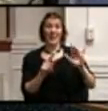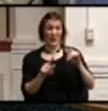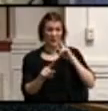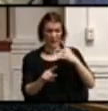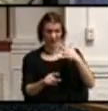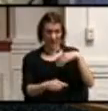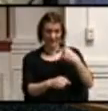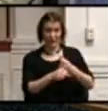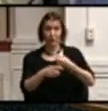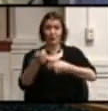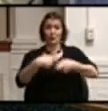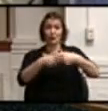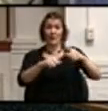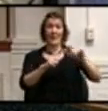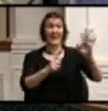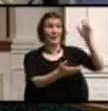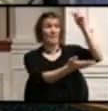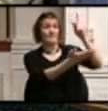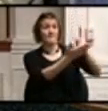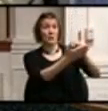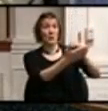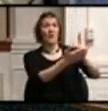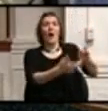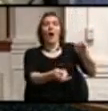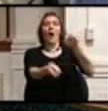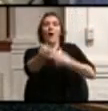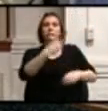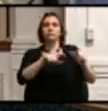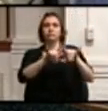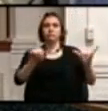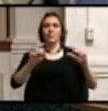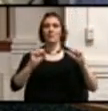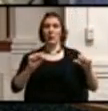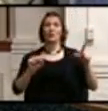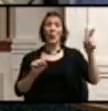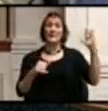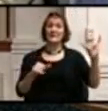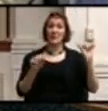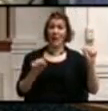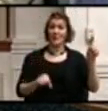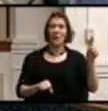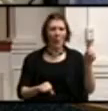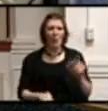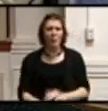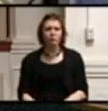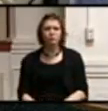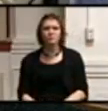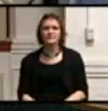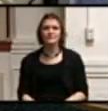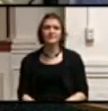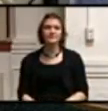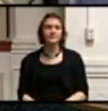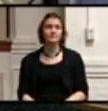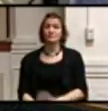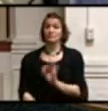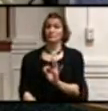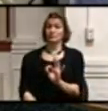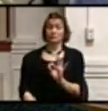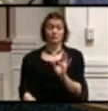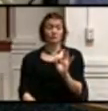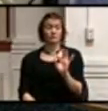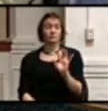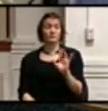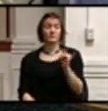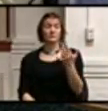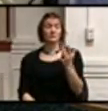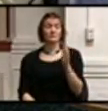Right. Yeah. All right. So we're still in the running. So we're for still that. In the yes. running on that. Yeah. Good. I guess when I